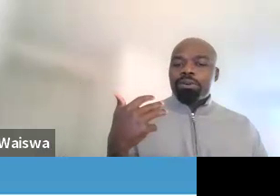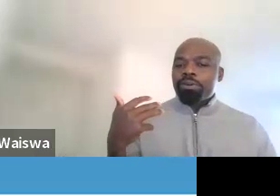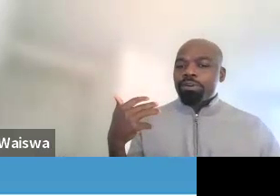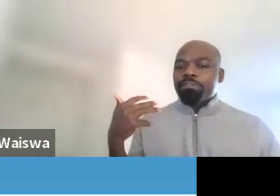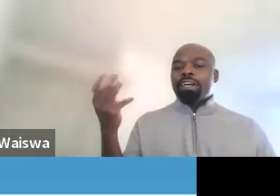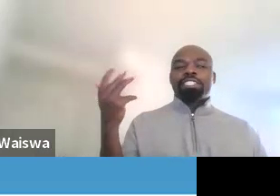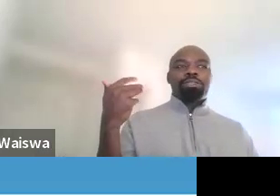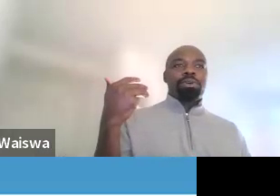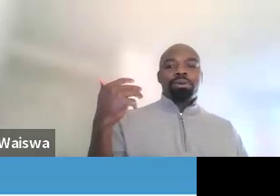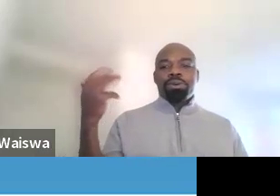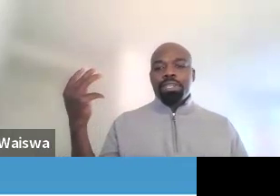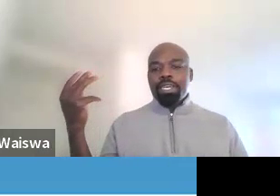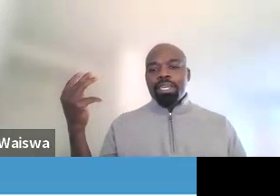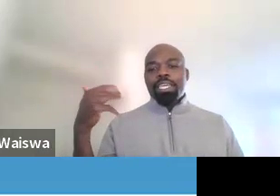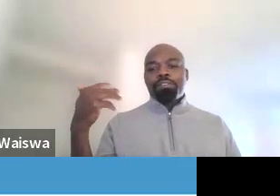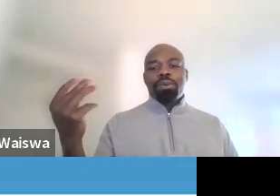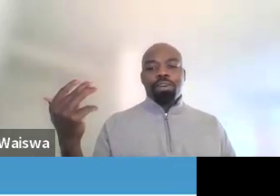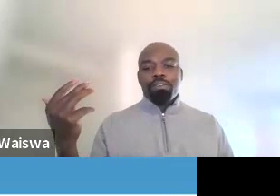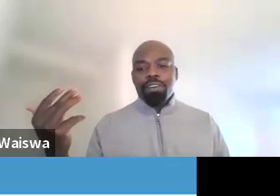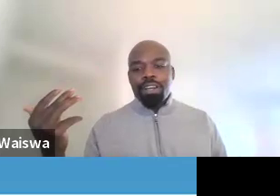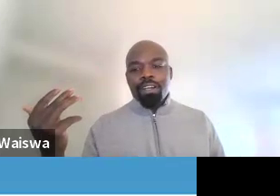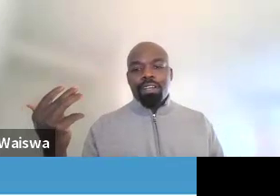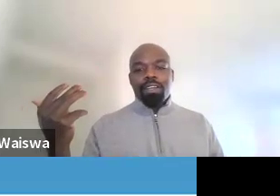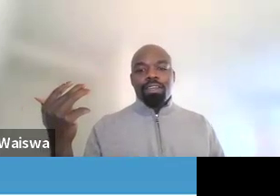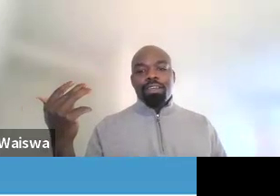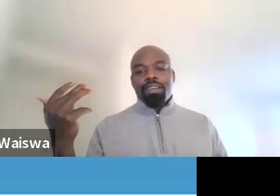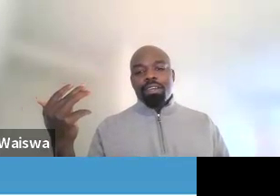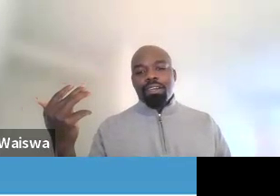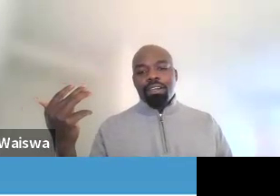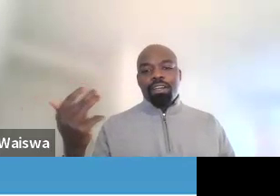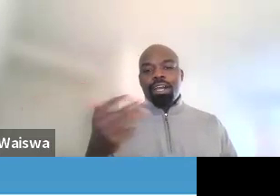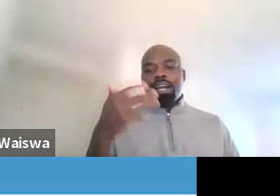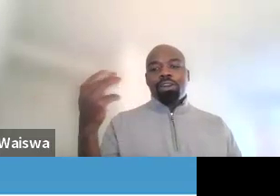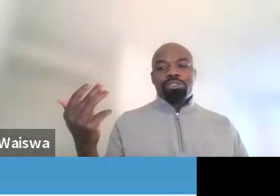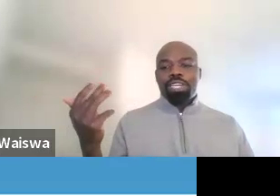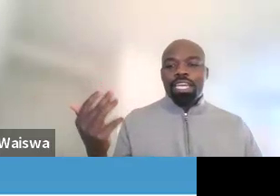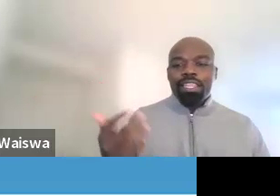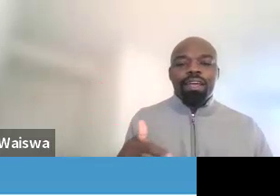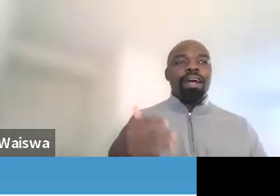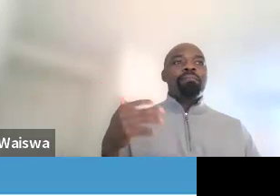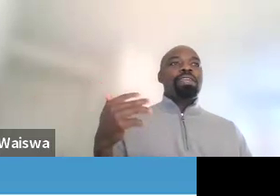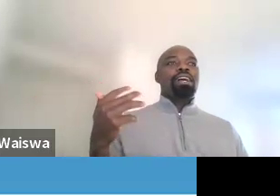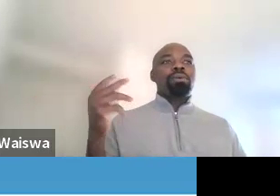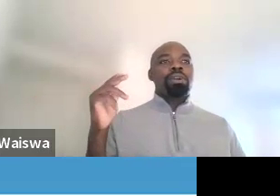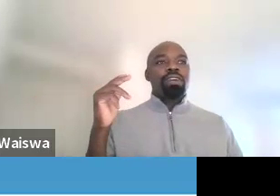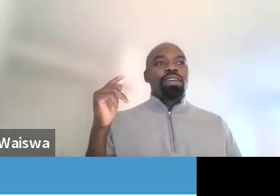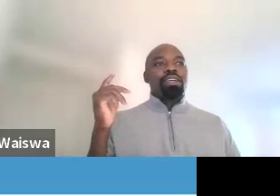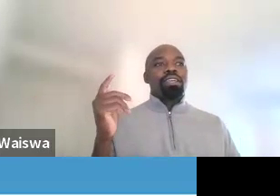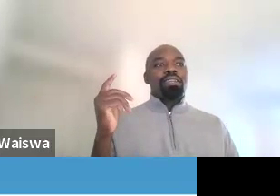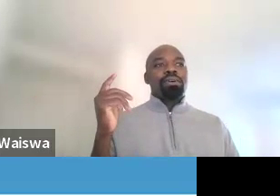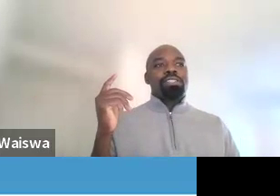to go fast, go alone. If you want to go far, go together. In other